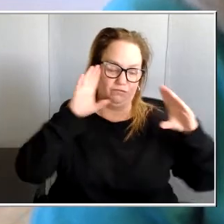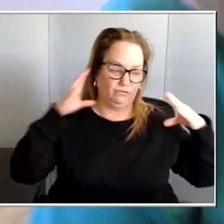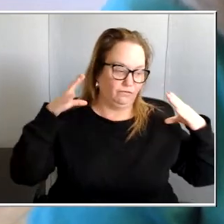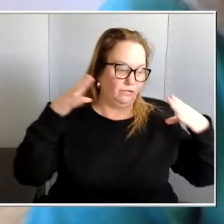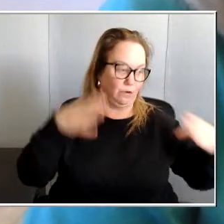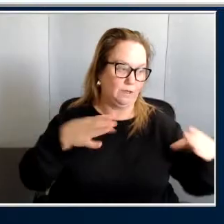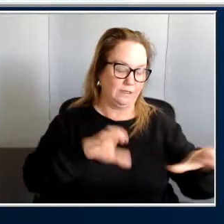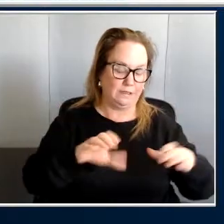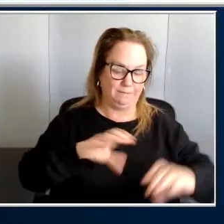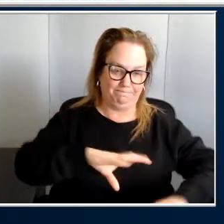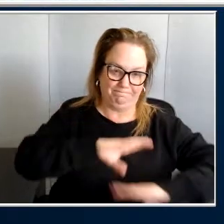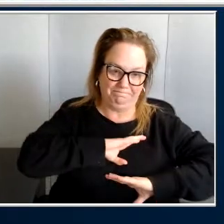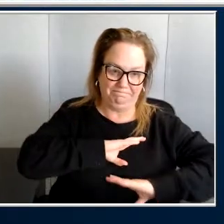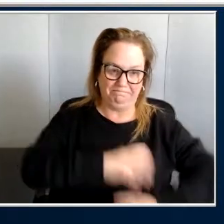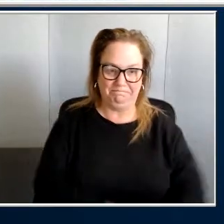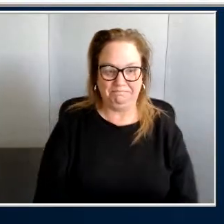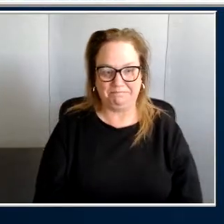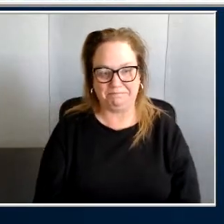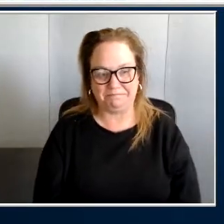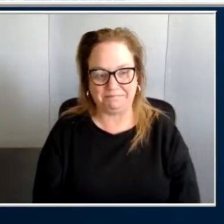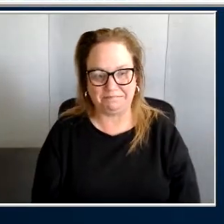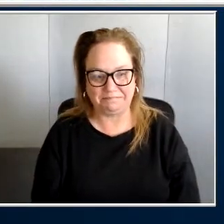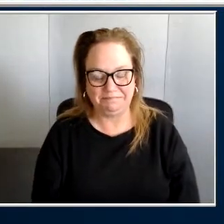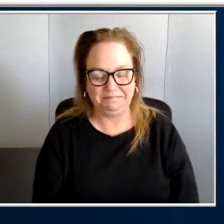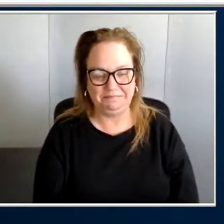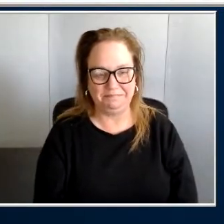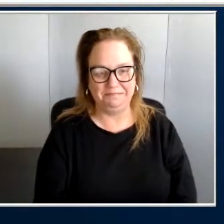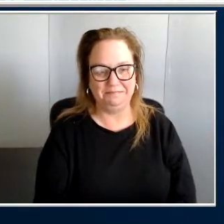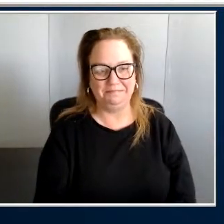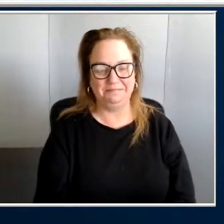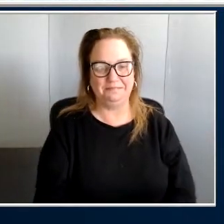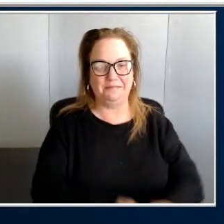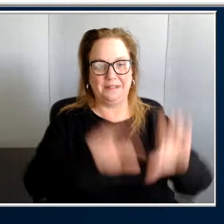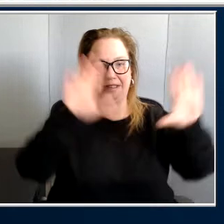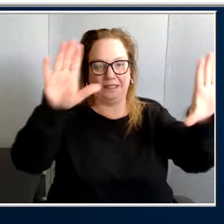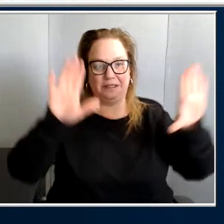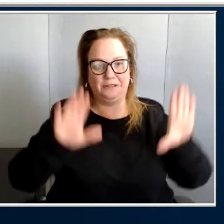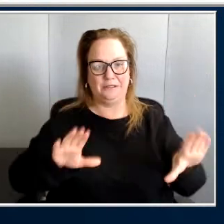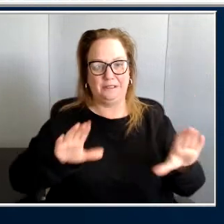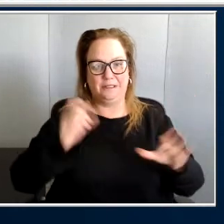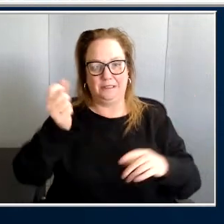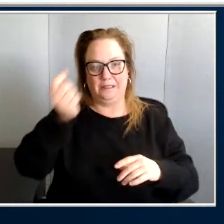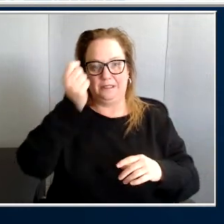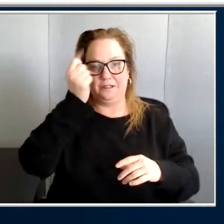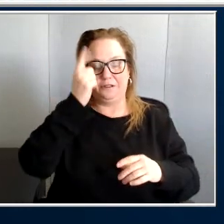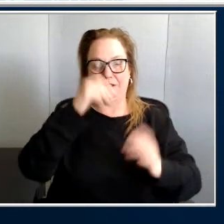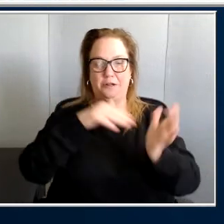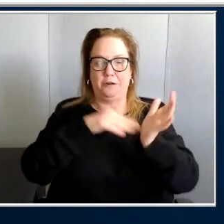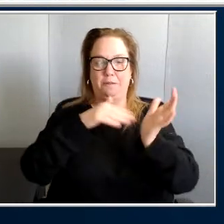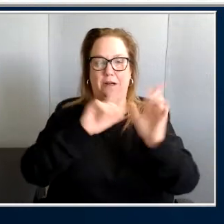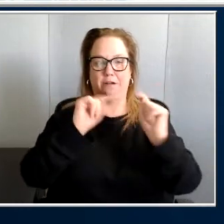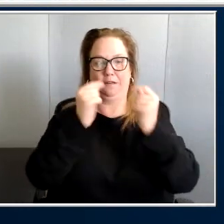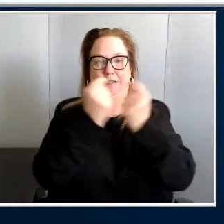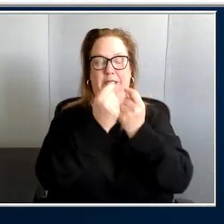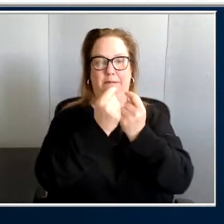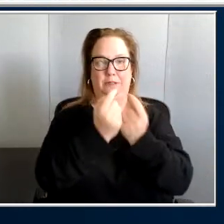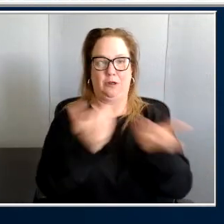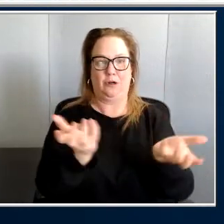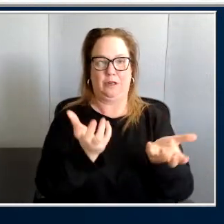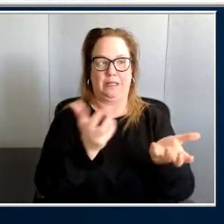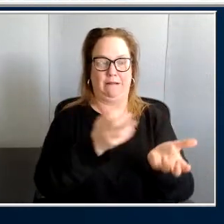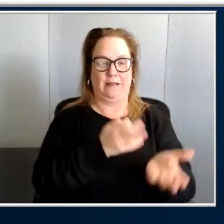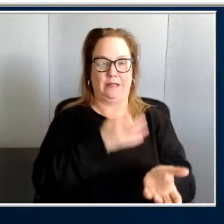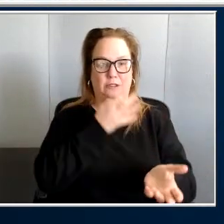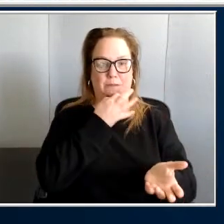that. Yeah, I think that's great, understanding and realizing your medical teams are here because they have the expertise and the